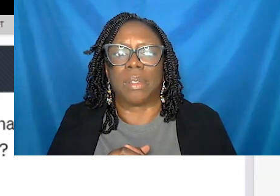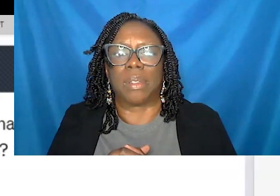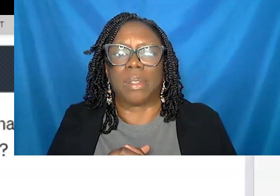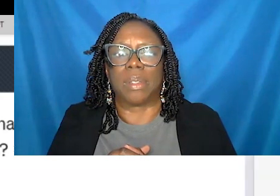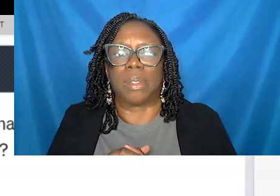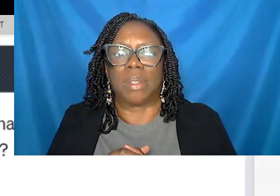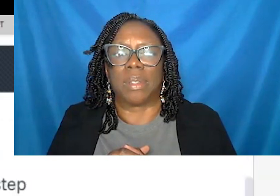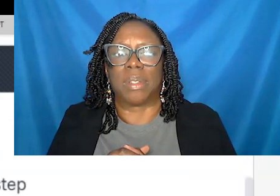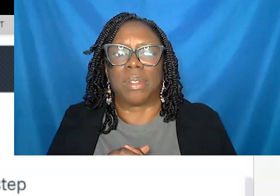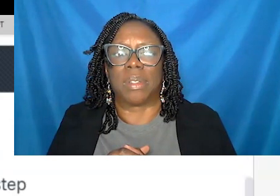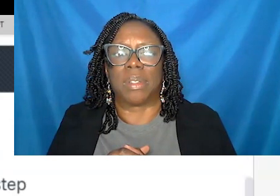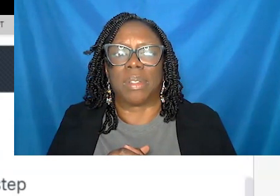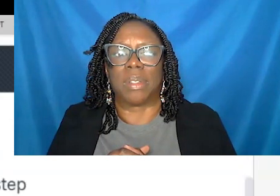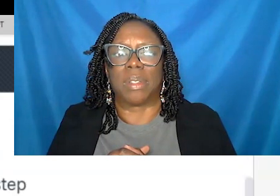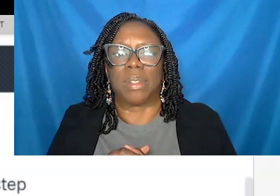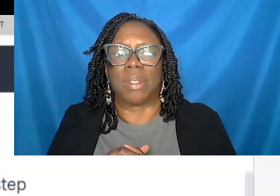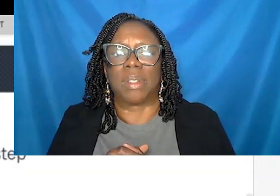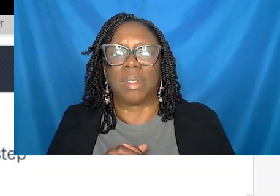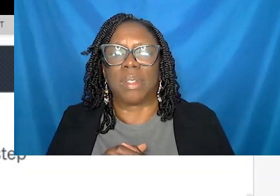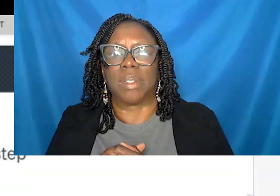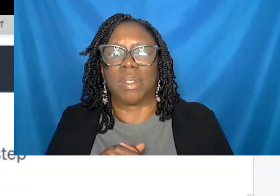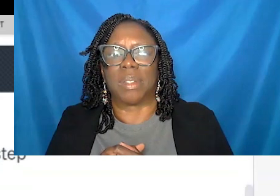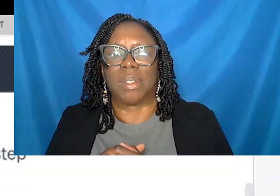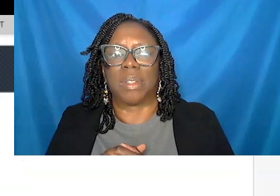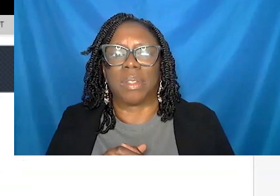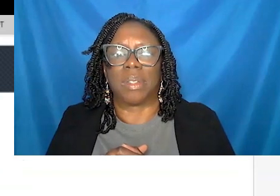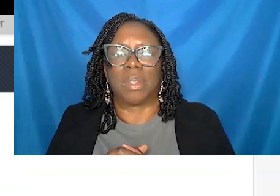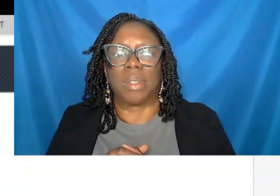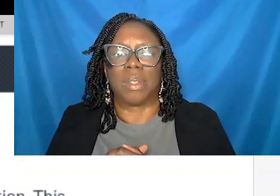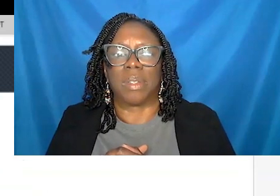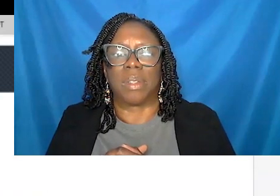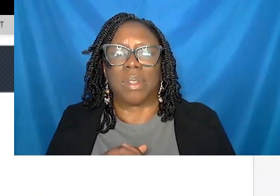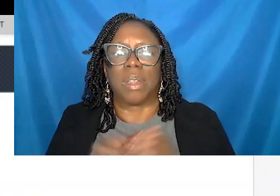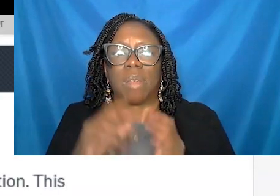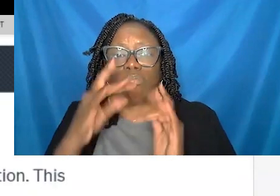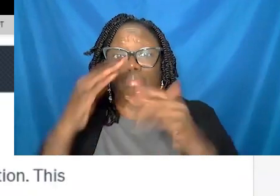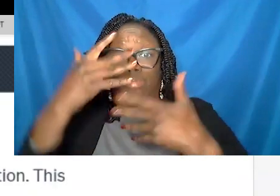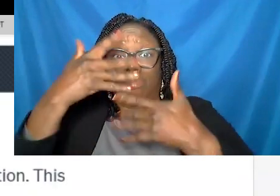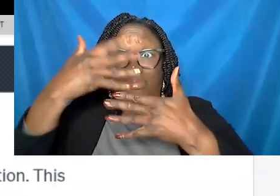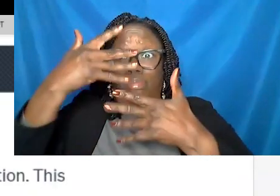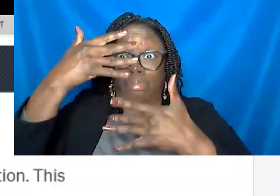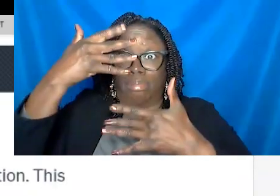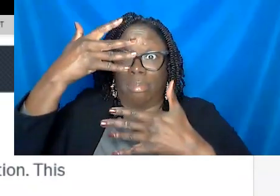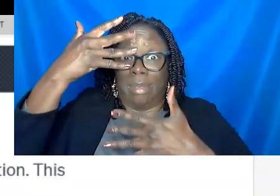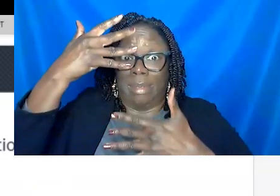To determine a player direction needs to face the destination. You can use vector mathematics. Here's a step-by-step process.